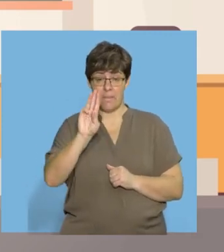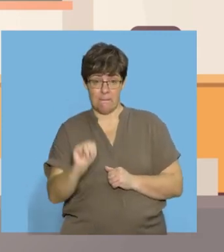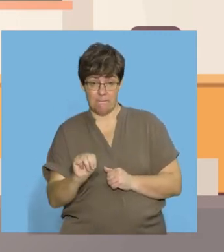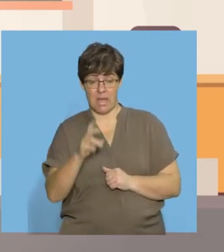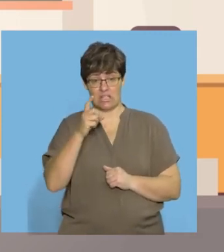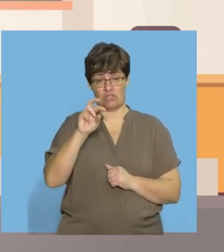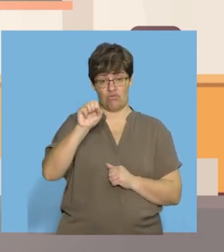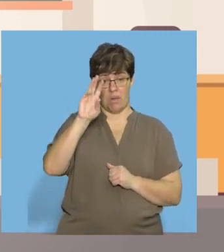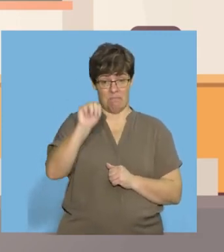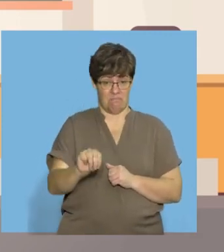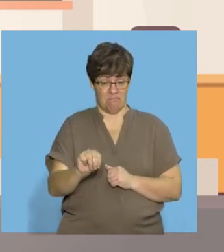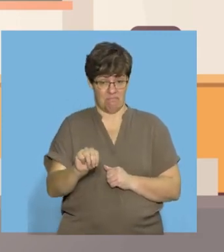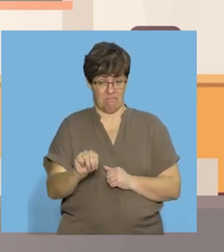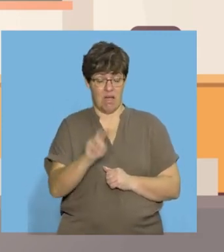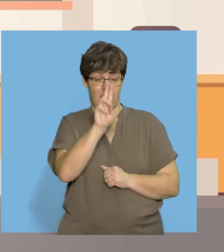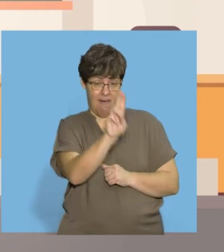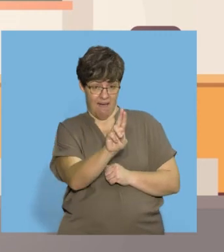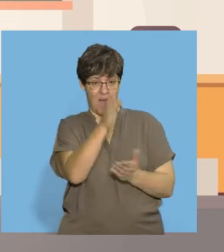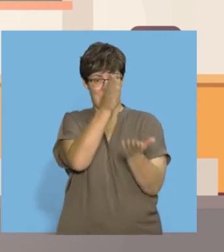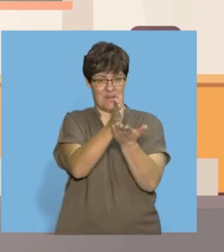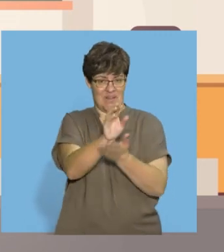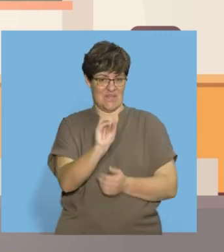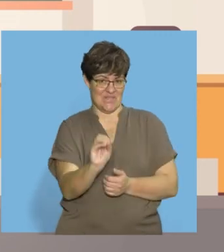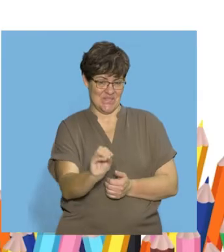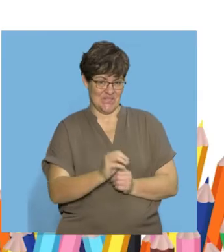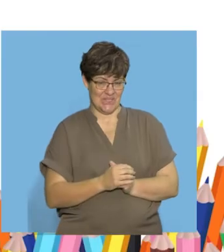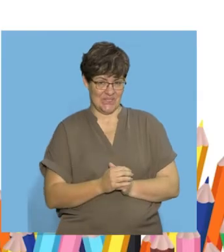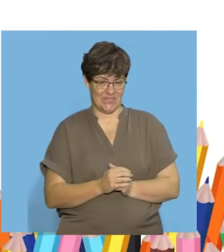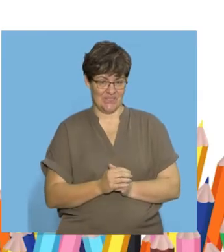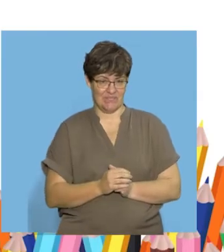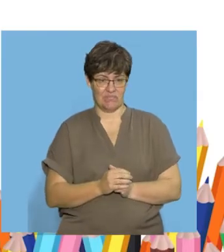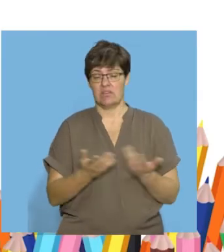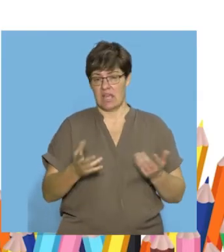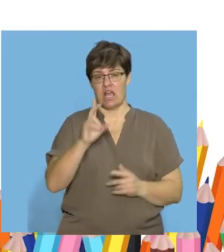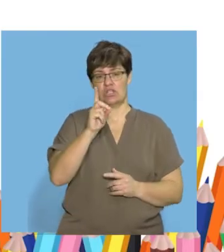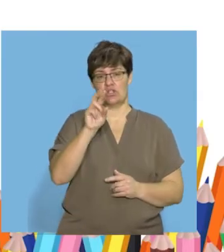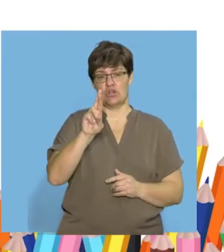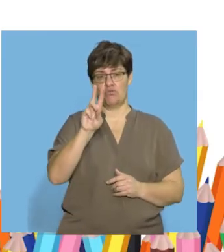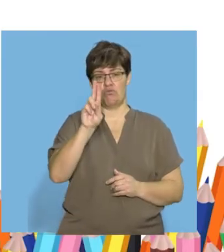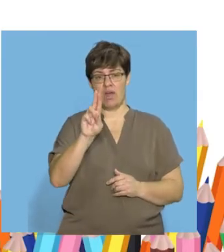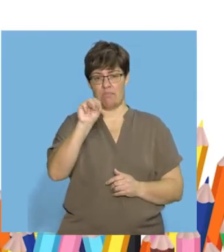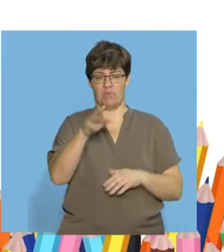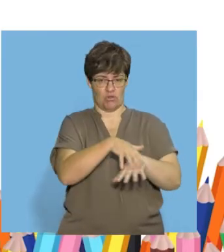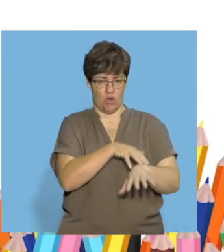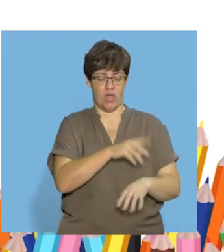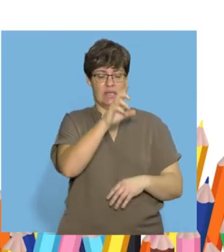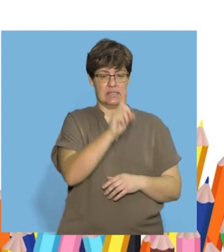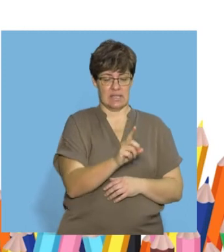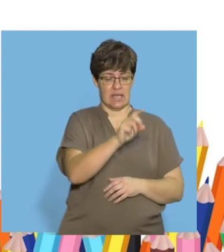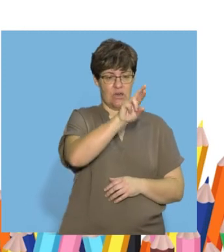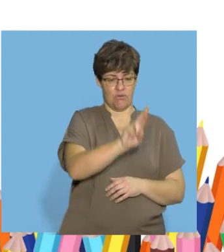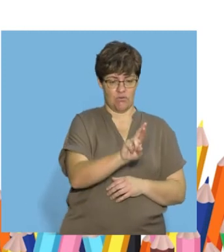They all have a in the middle. Let's say drum slowly. Dr. A.